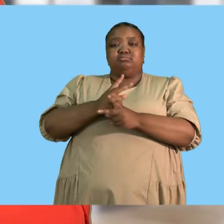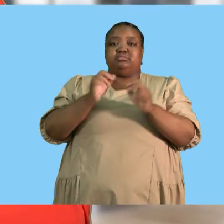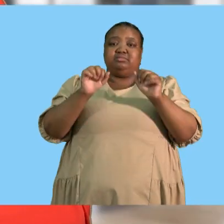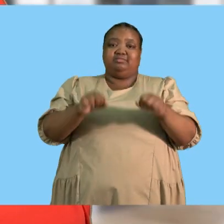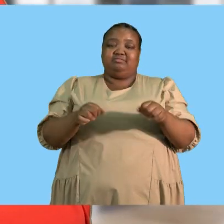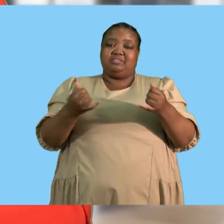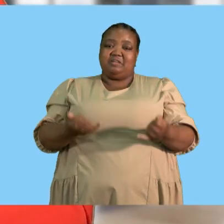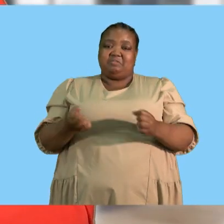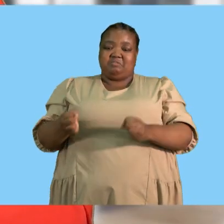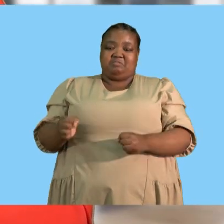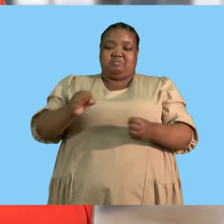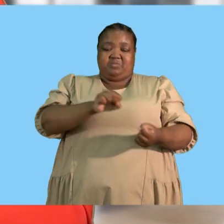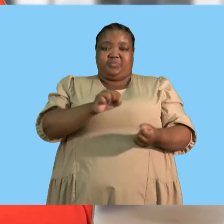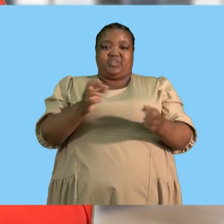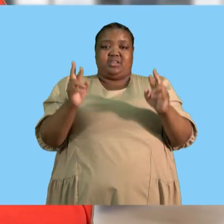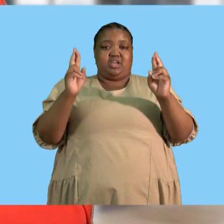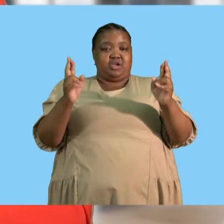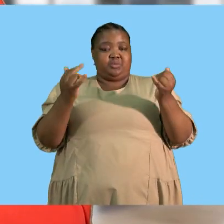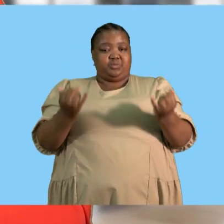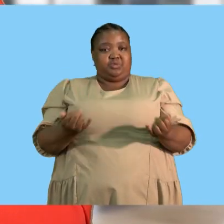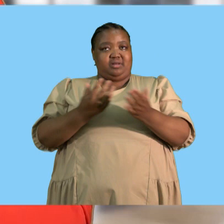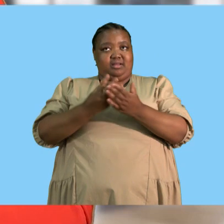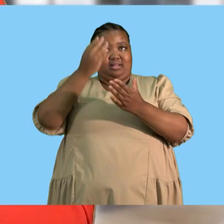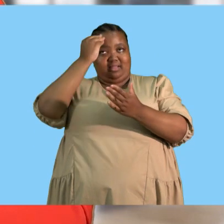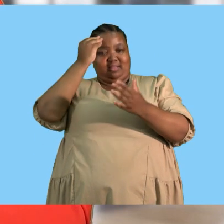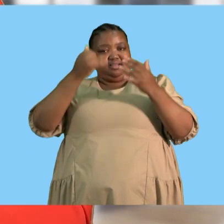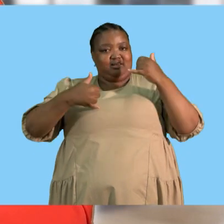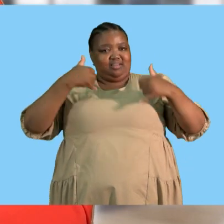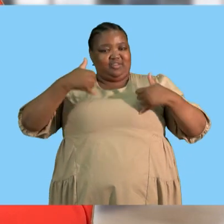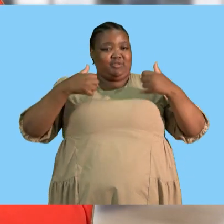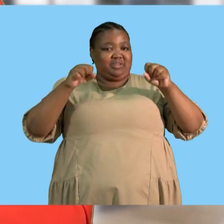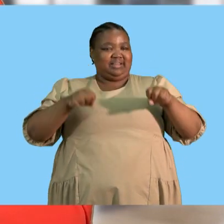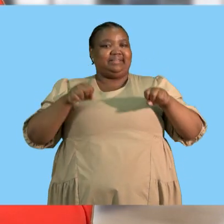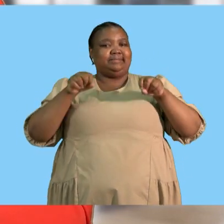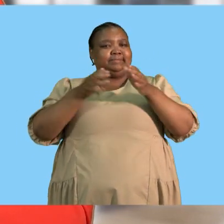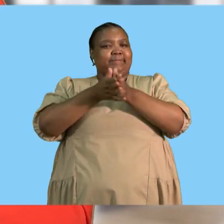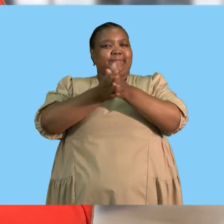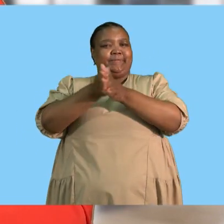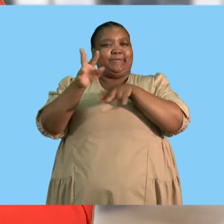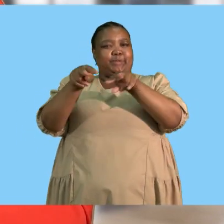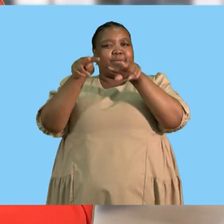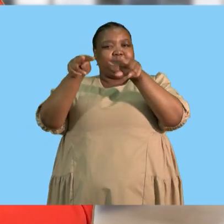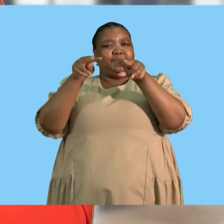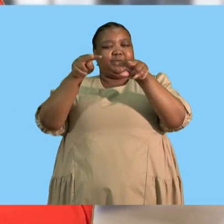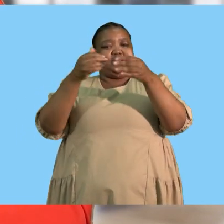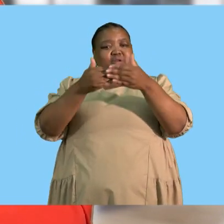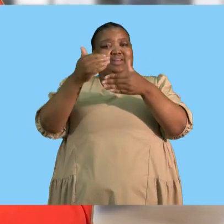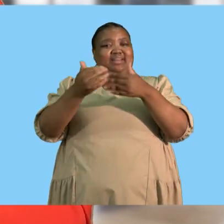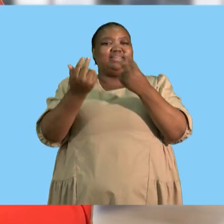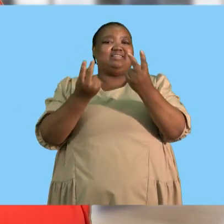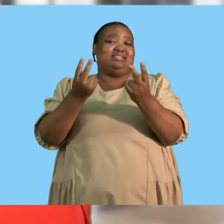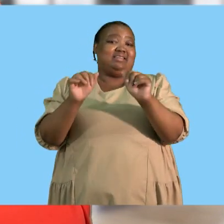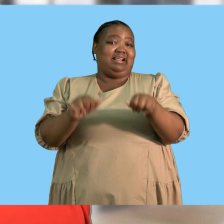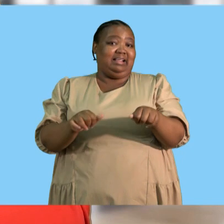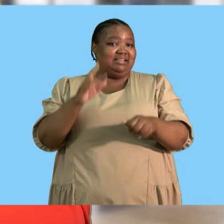thoroughly. With that said, grade 11s, I hope you have enjoyed today's lesson and I am looking forward to seeing